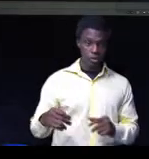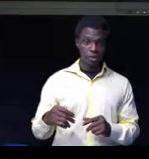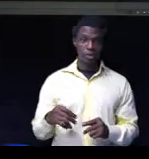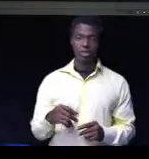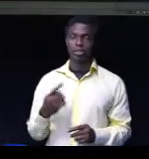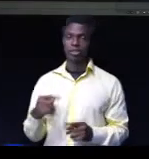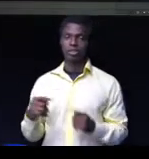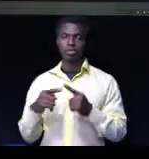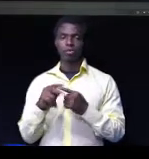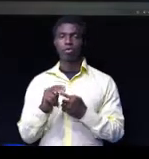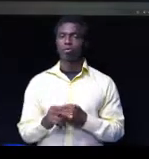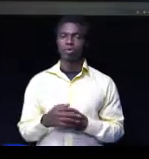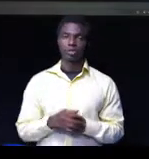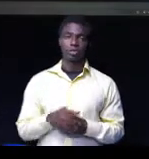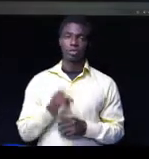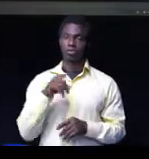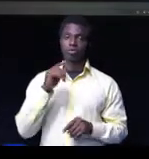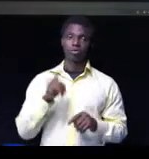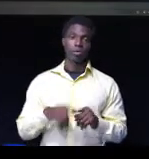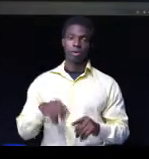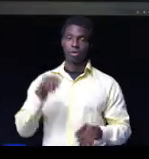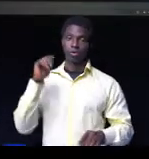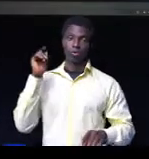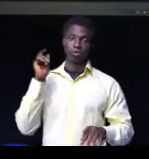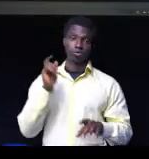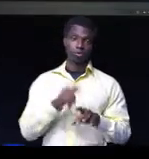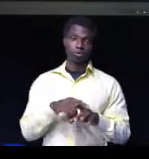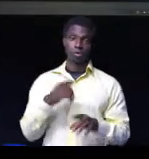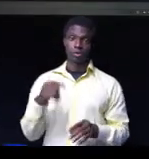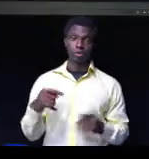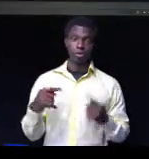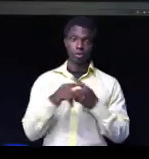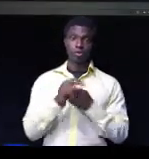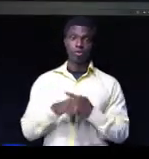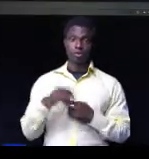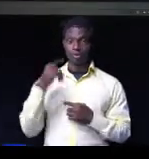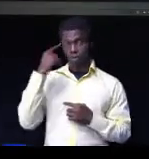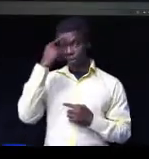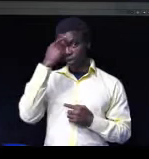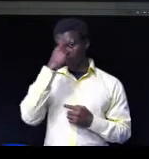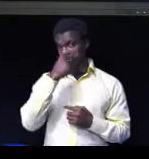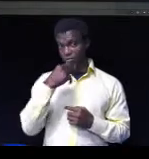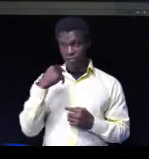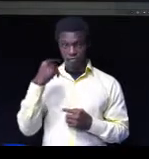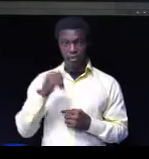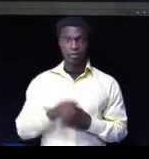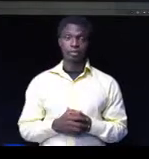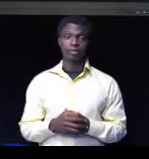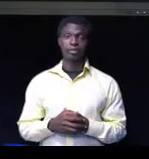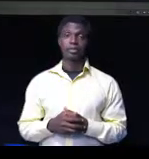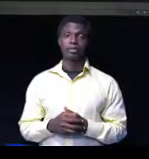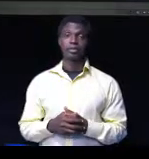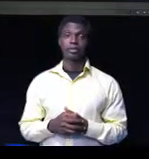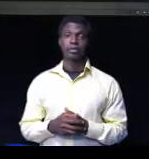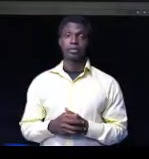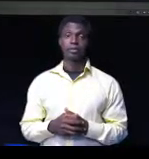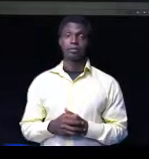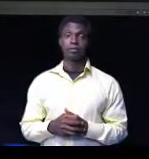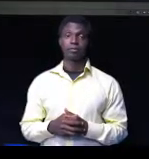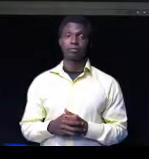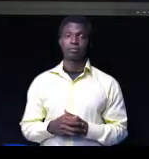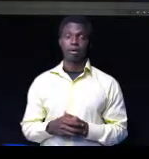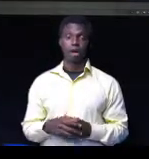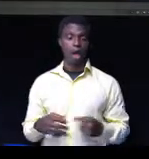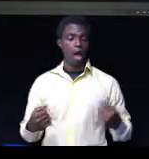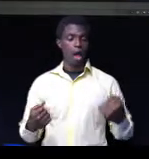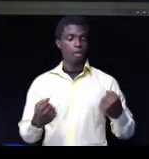his opponent. You don't punch, you don't kick. I've said that. You cannot touch the opponent's face. That's another rule. You don't